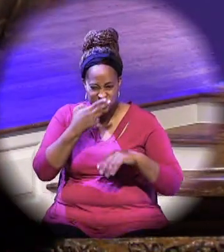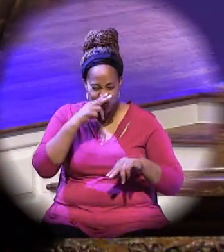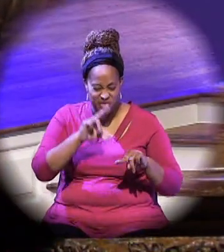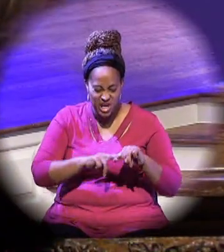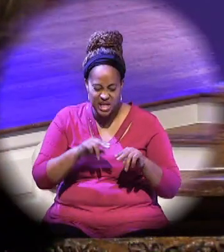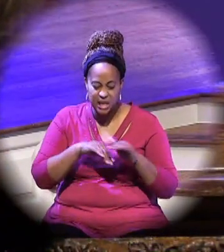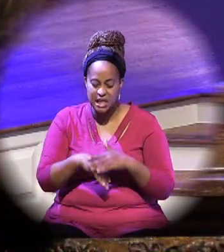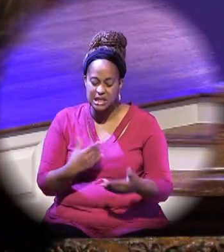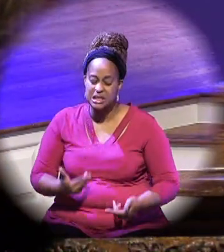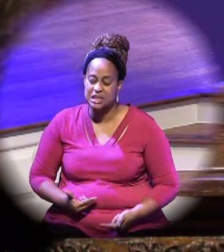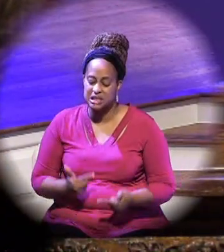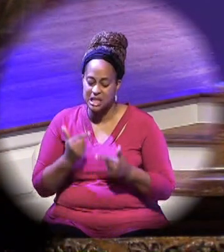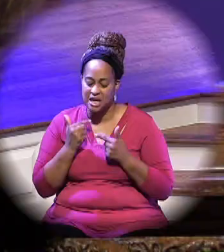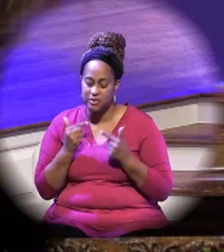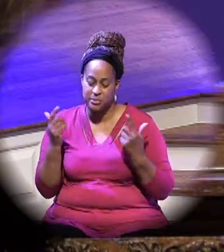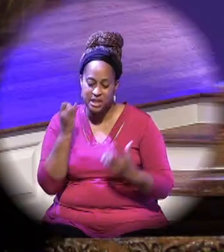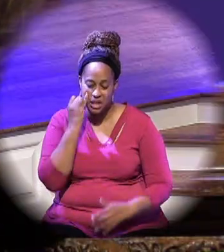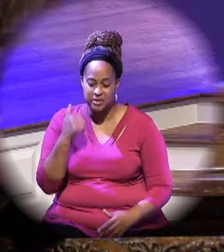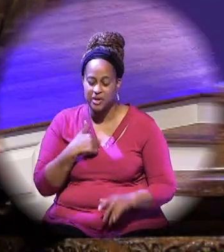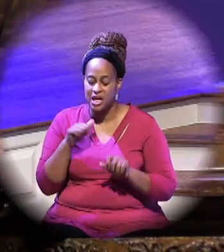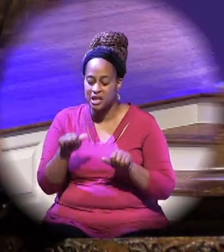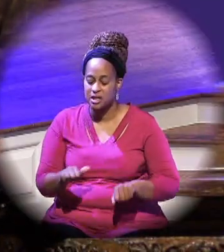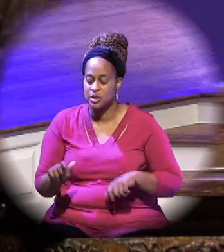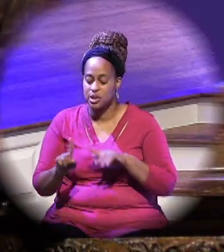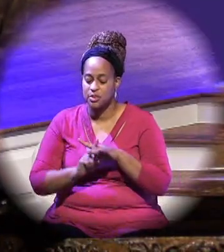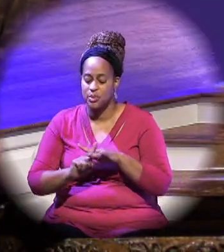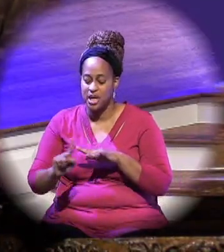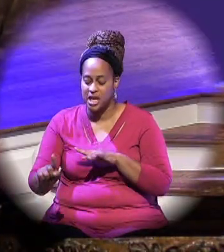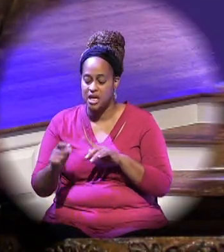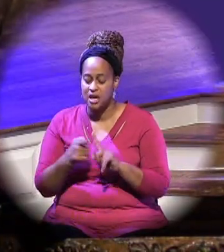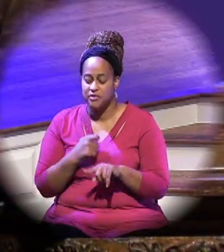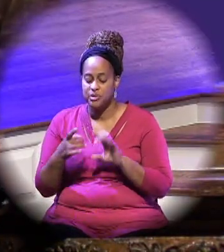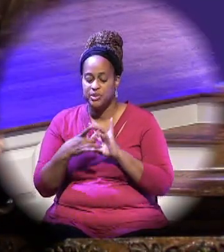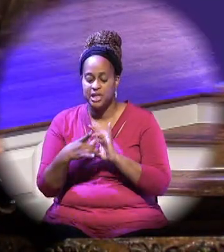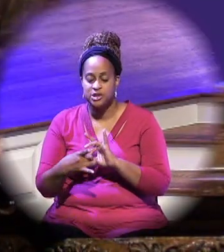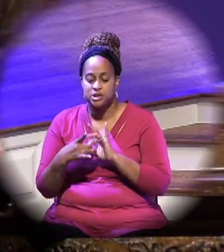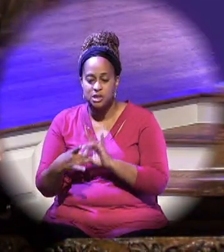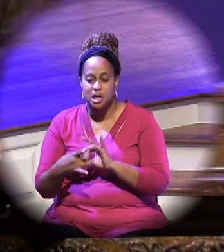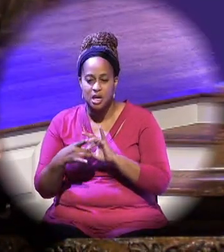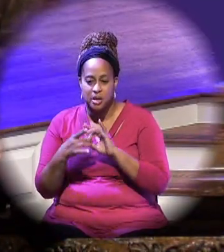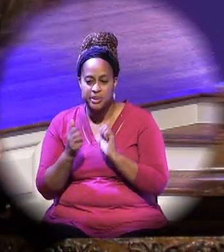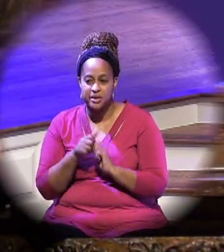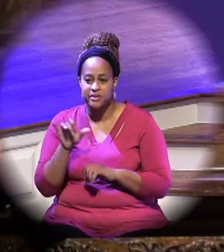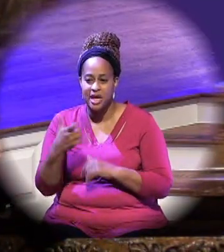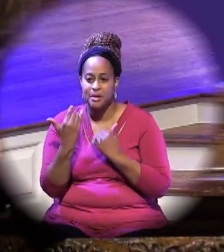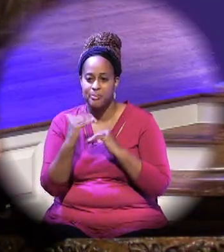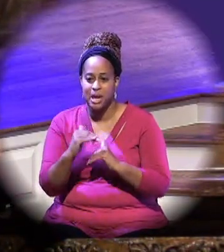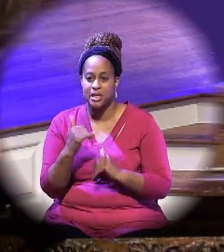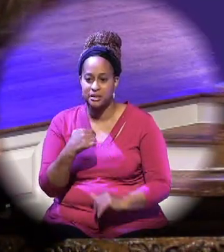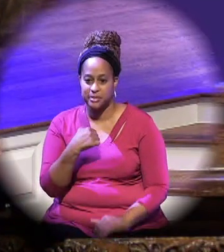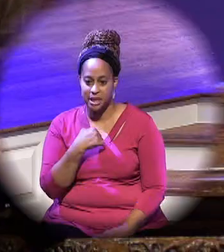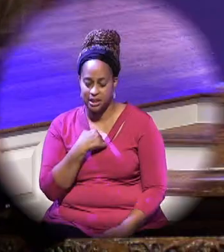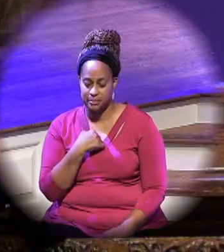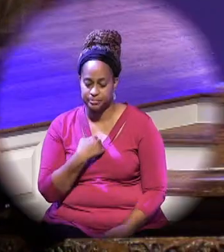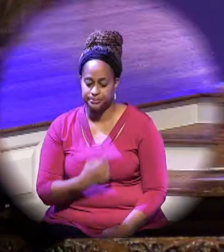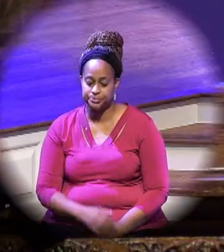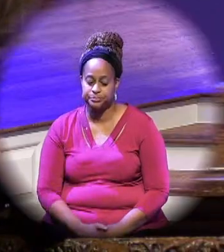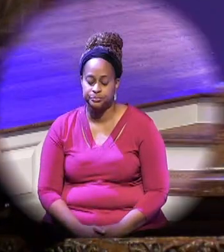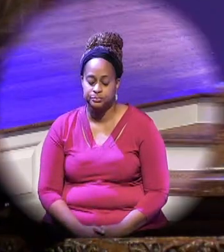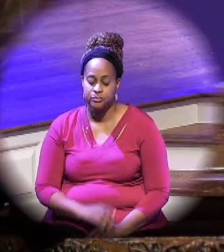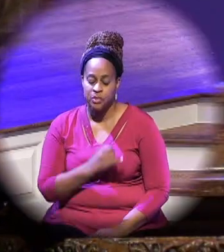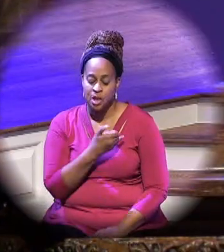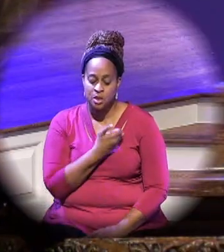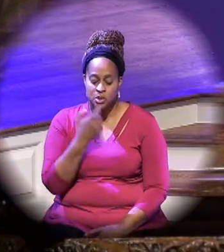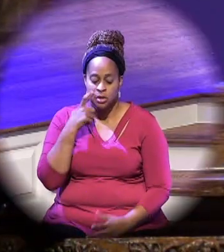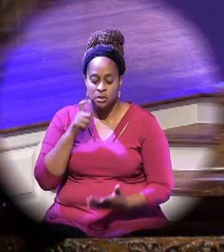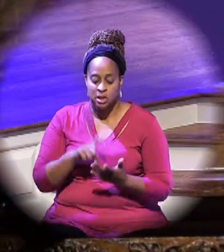in life would be if I could get away from the relationships that bind me. But Jonah discovered